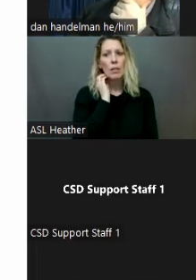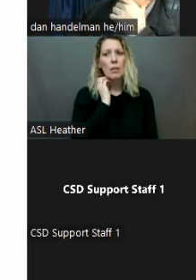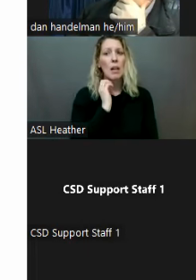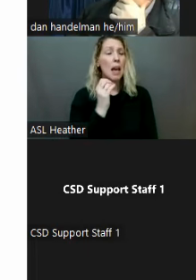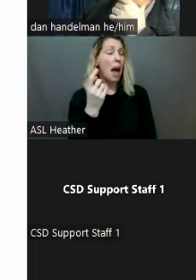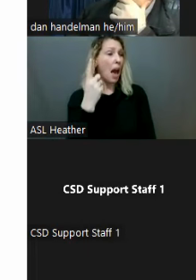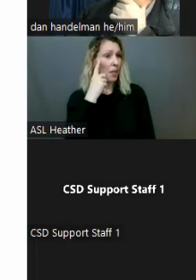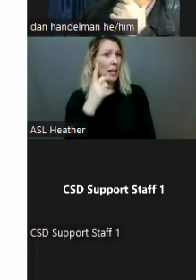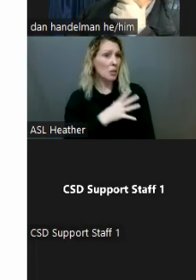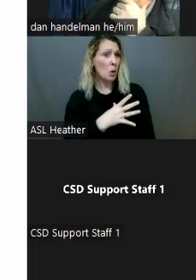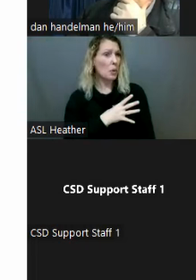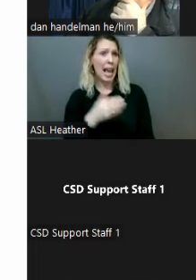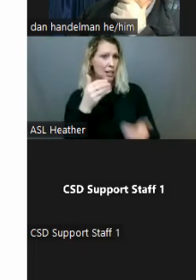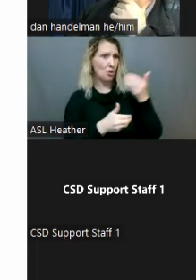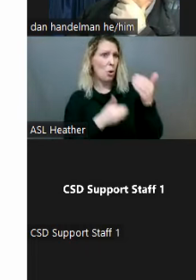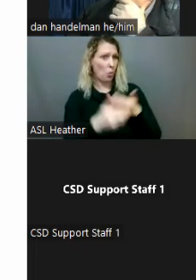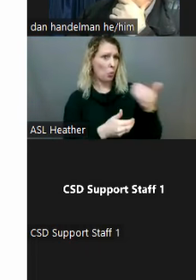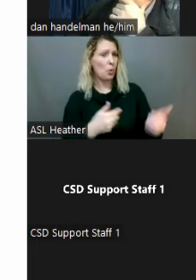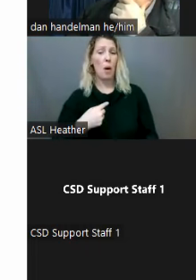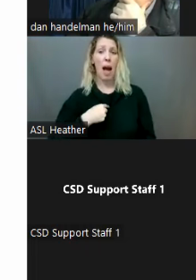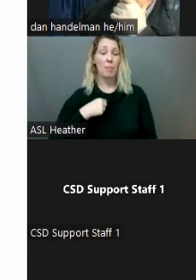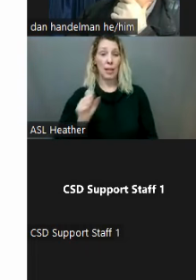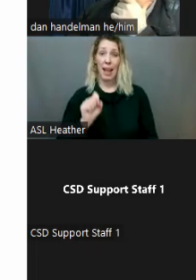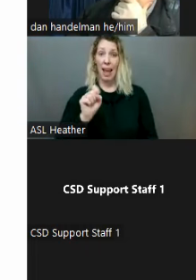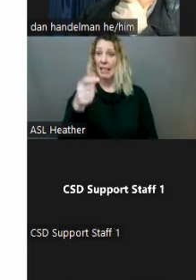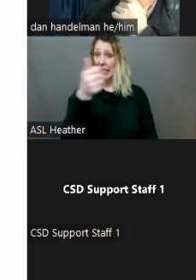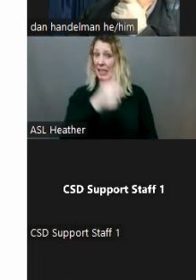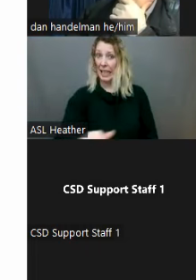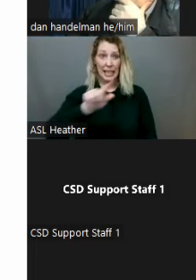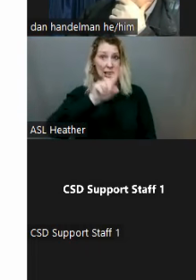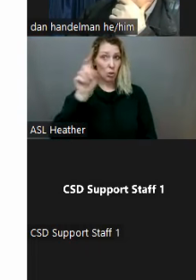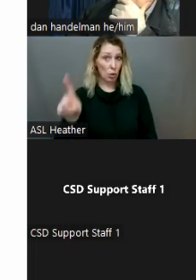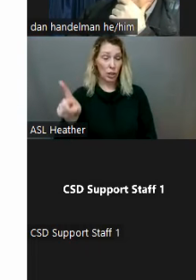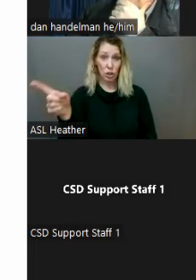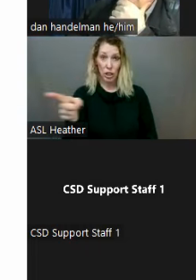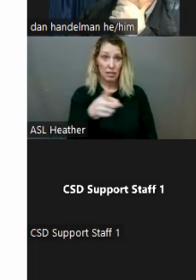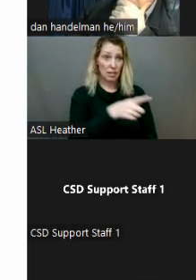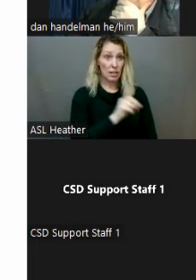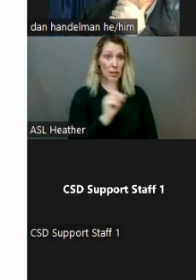to go through them. I'm going to ask now if there are any questions.